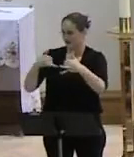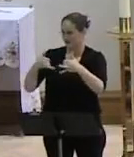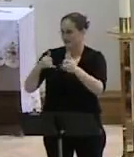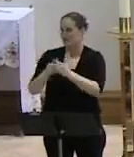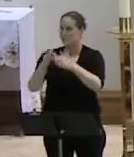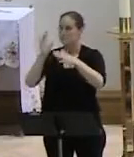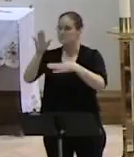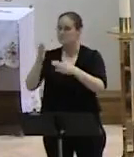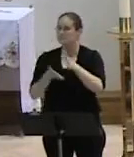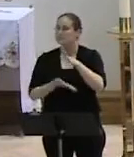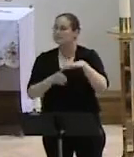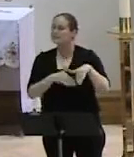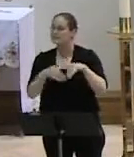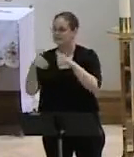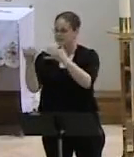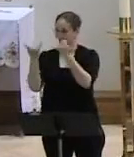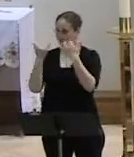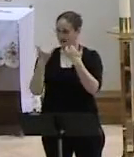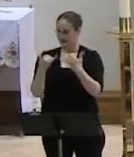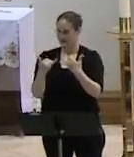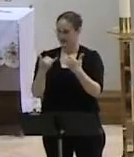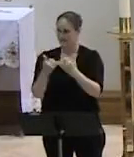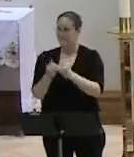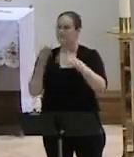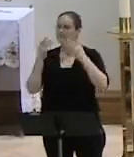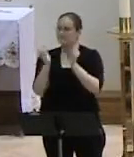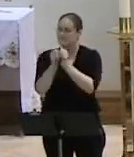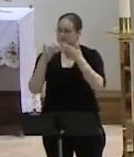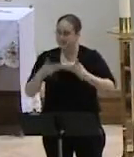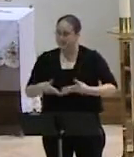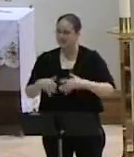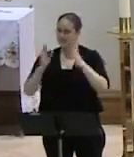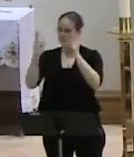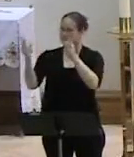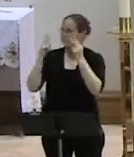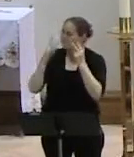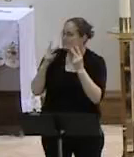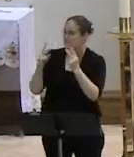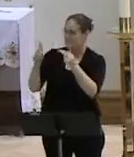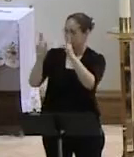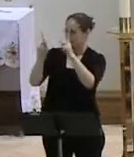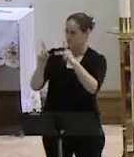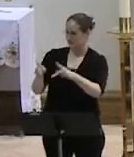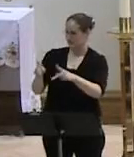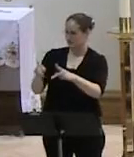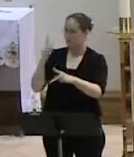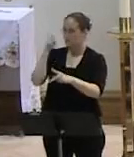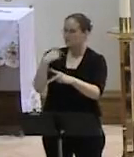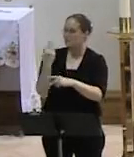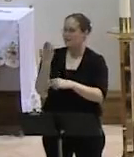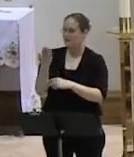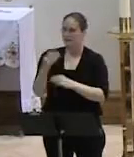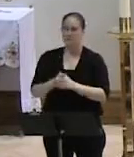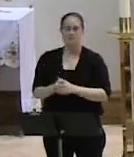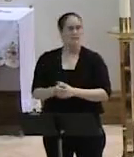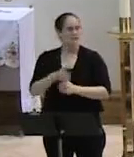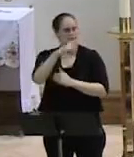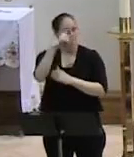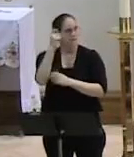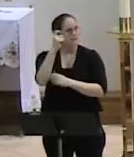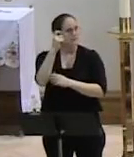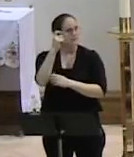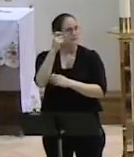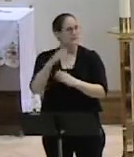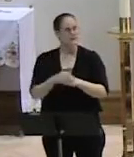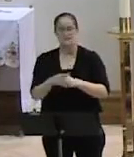of your way that they made a sacrifice to see you, to congratulate you. It's one of the things that you start to see